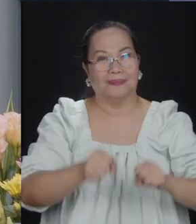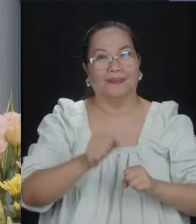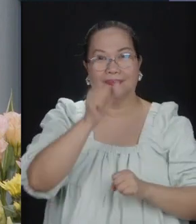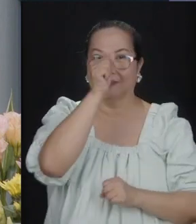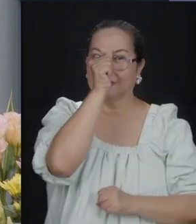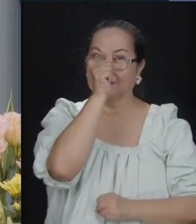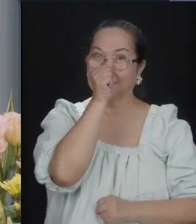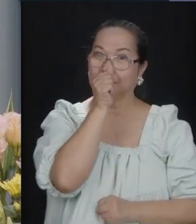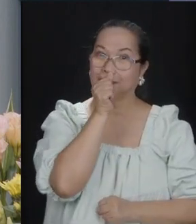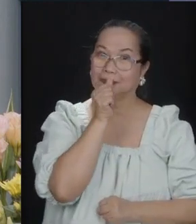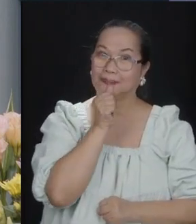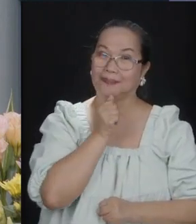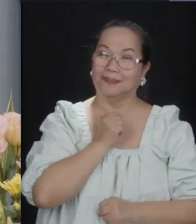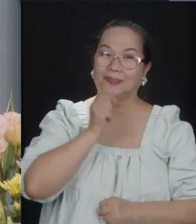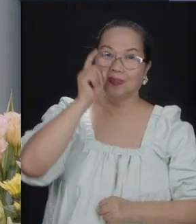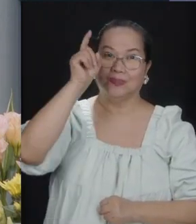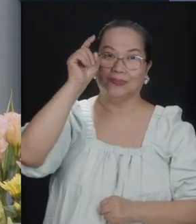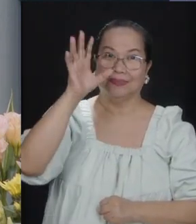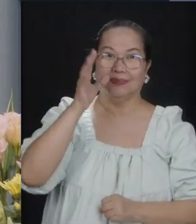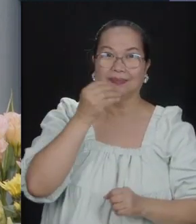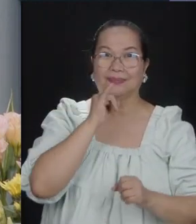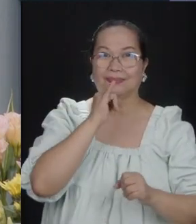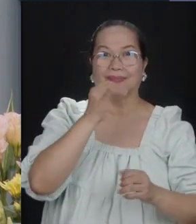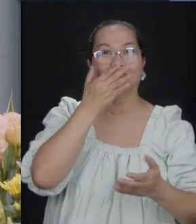endure. God is good.